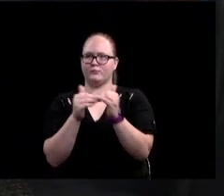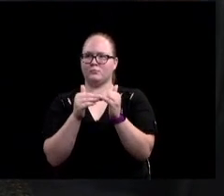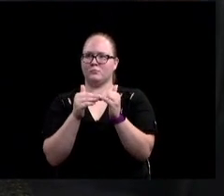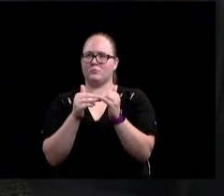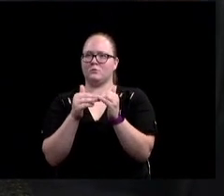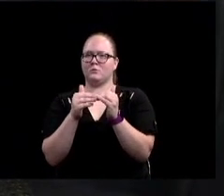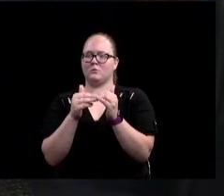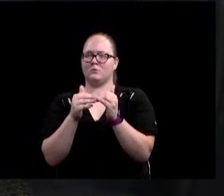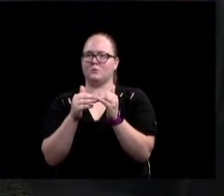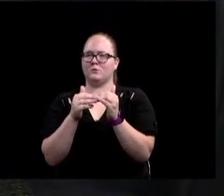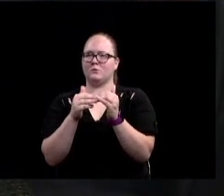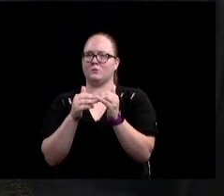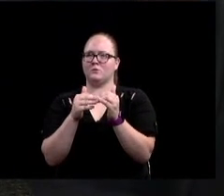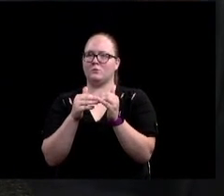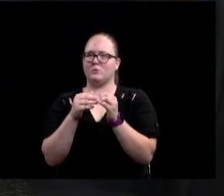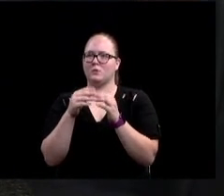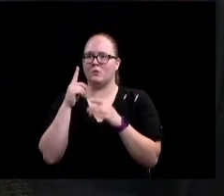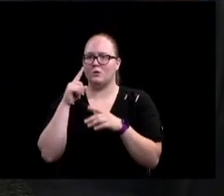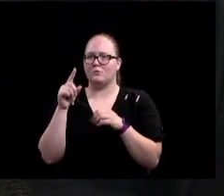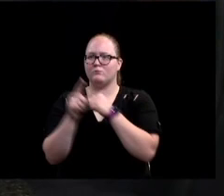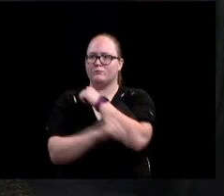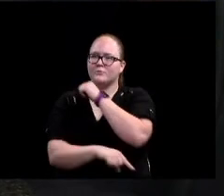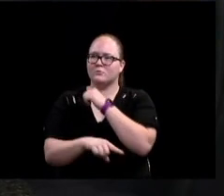fairness and justice in all of those